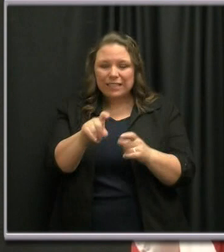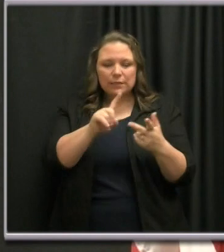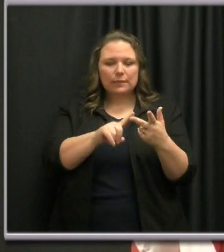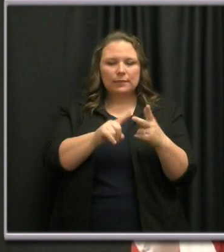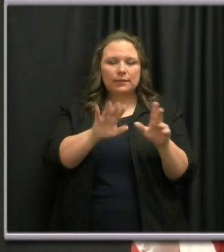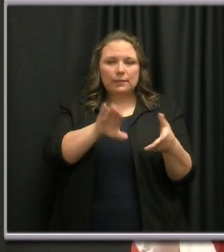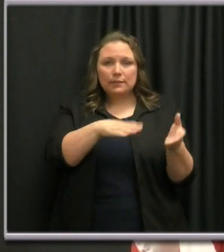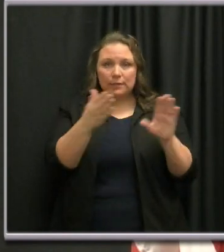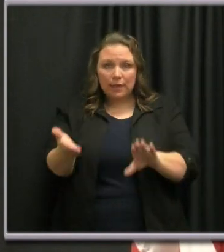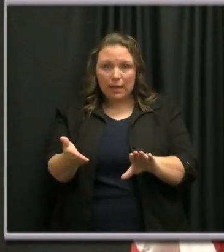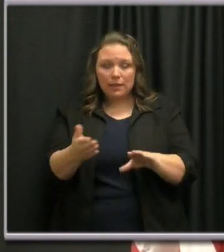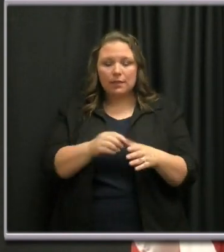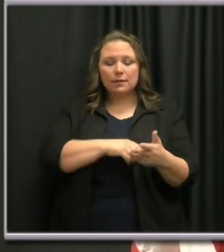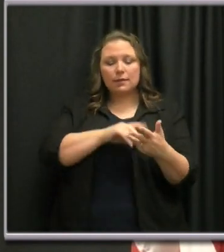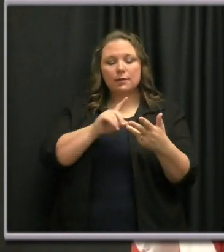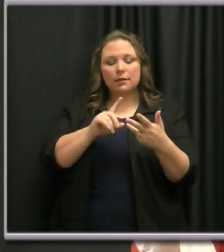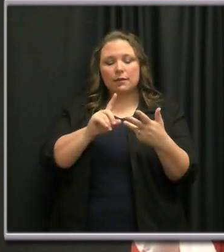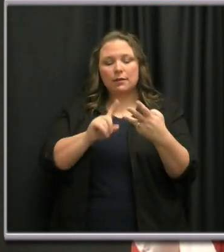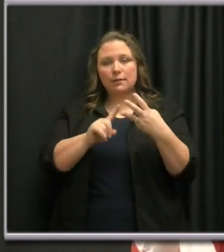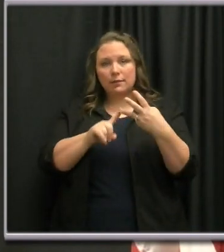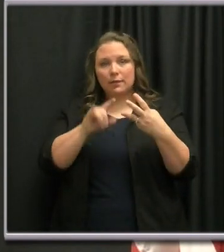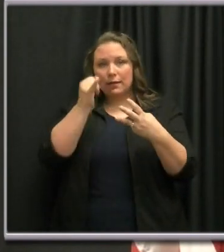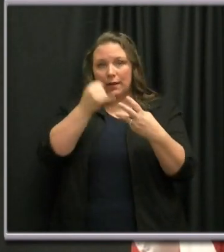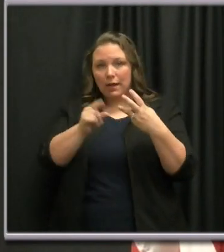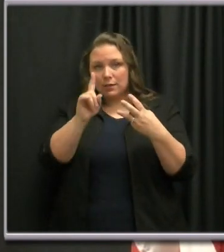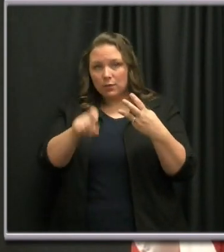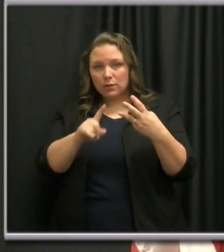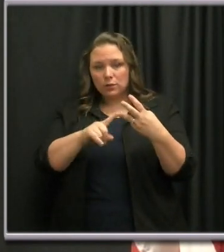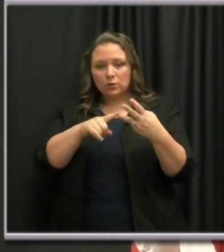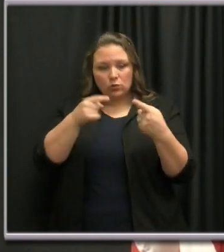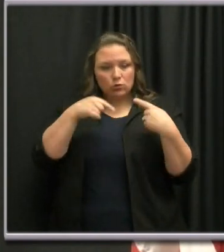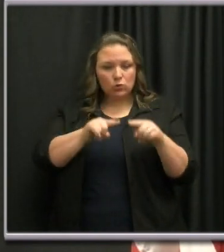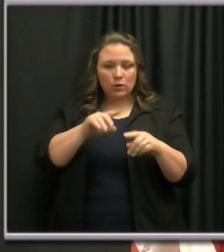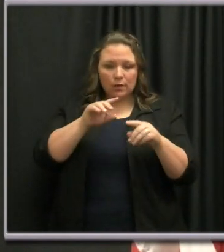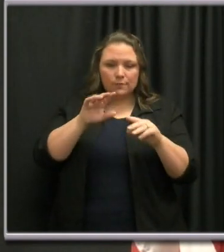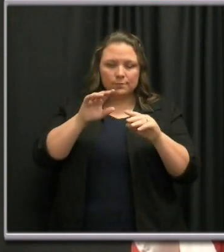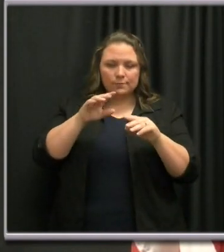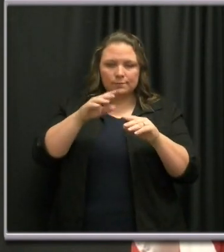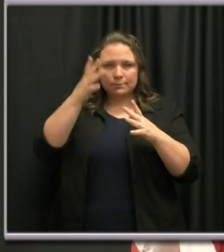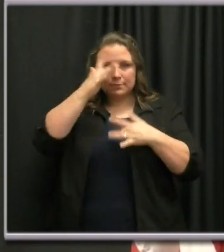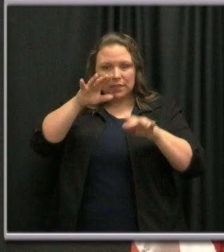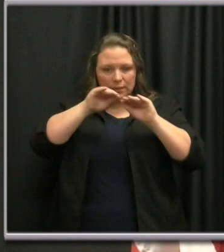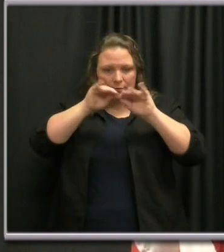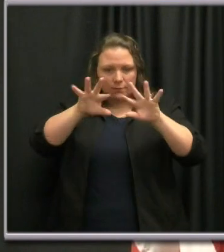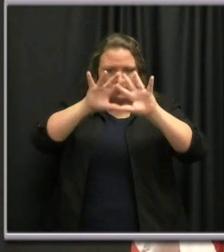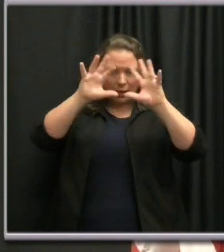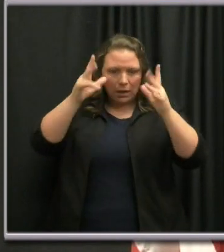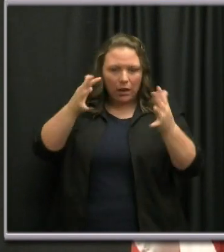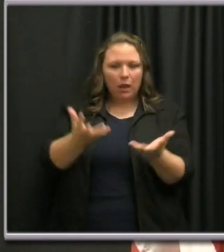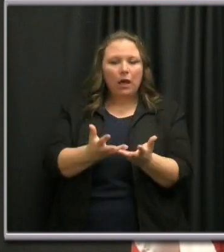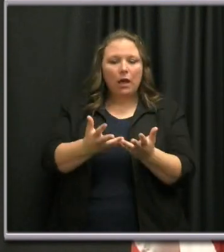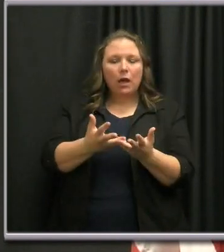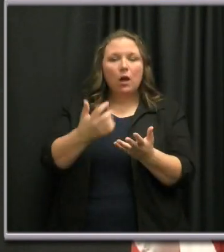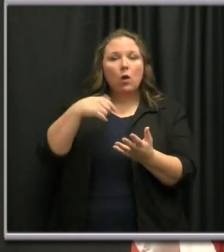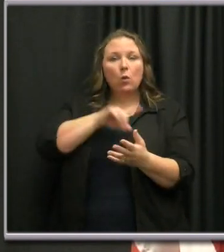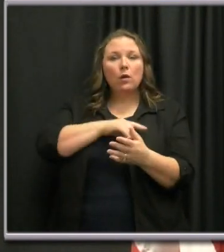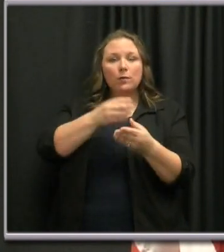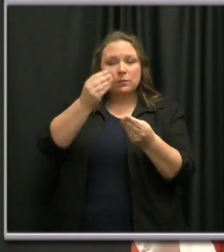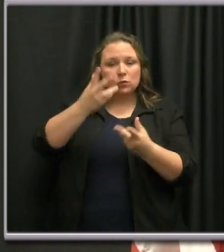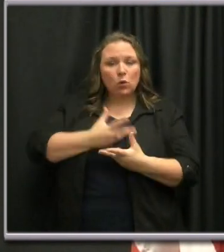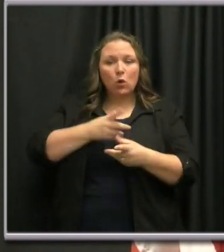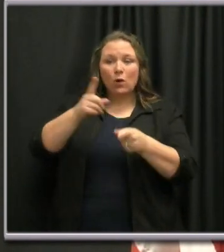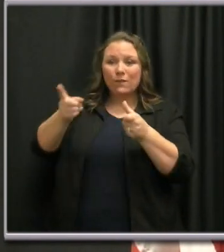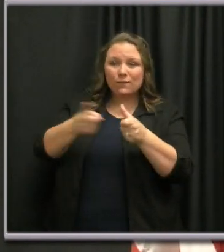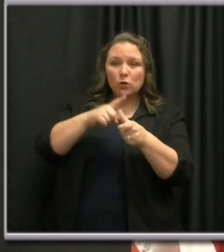fatalities? My last question is, during this entire pandemic of COVID-19, we have been told to first call our